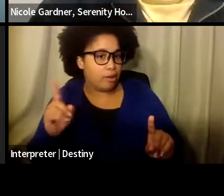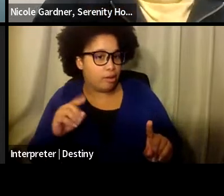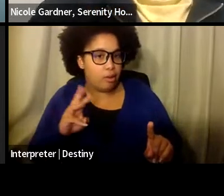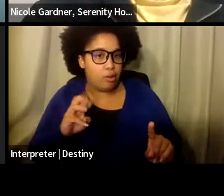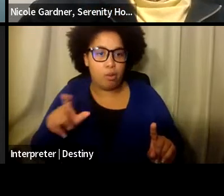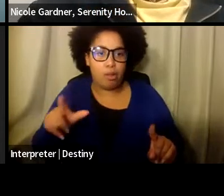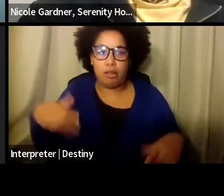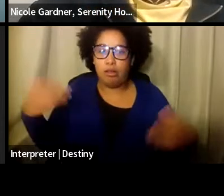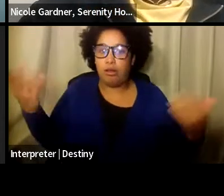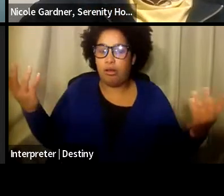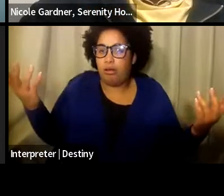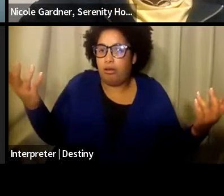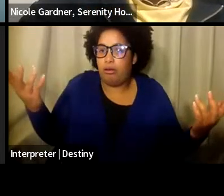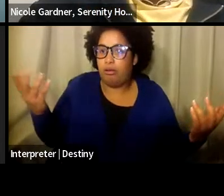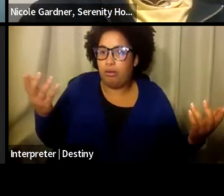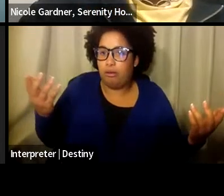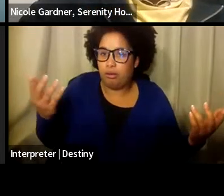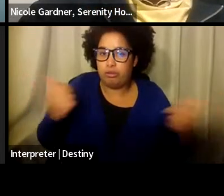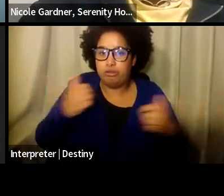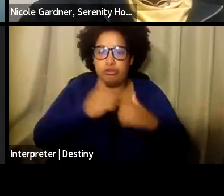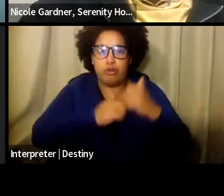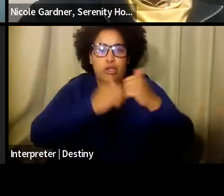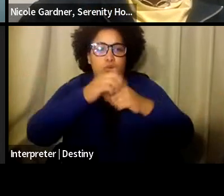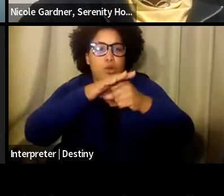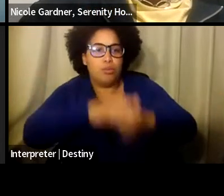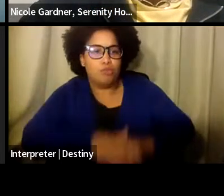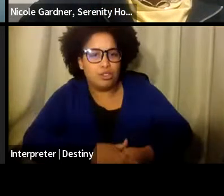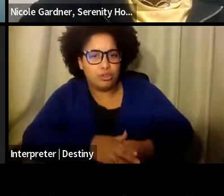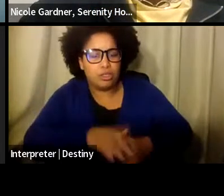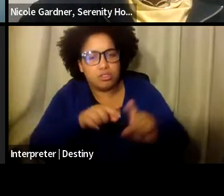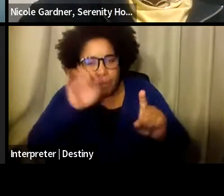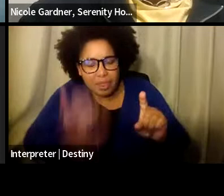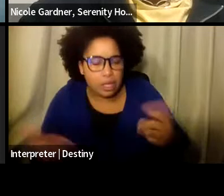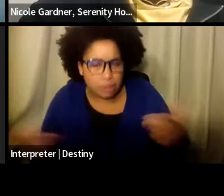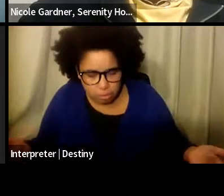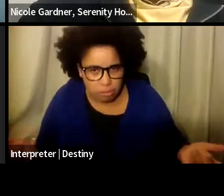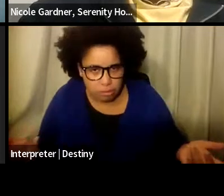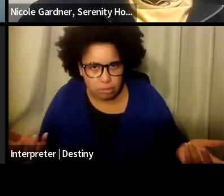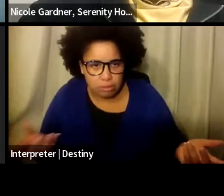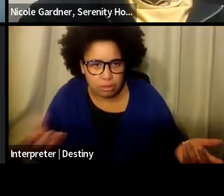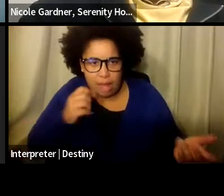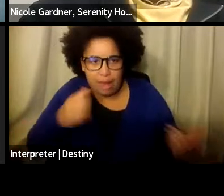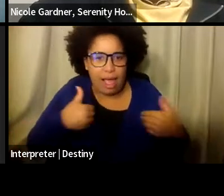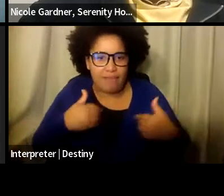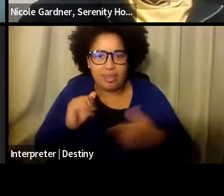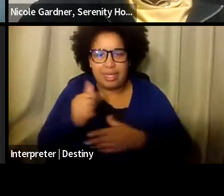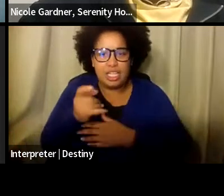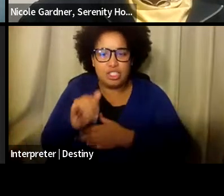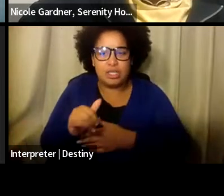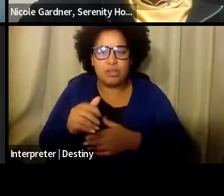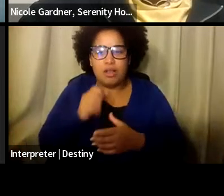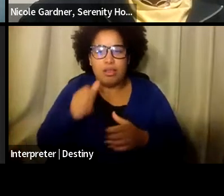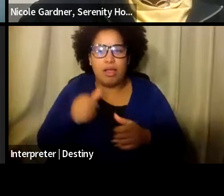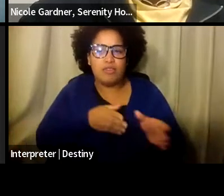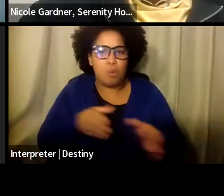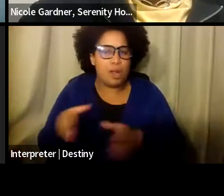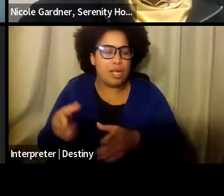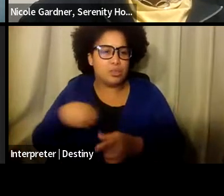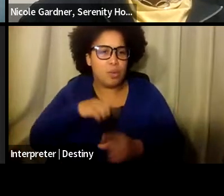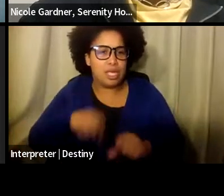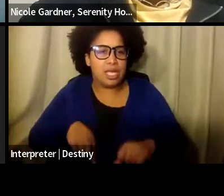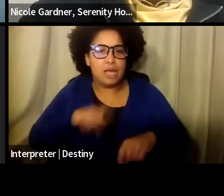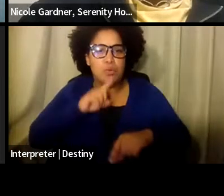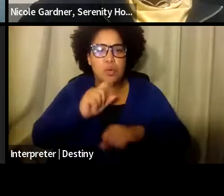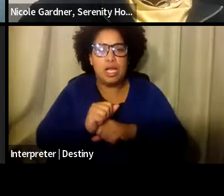Well, a lot of structural oppression, for starters, right? I mean, there's just many ways that we could